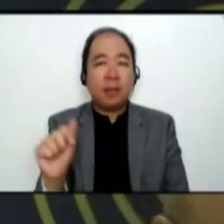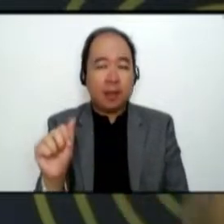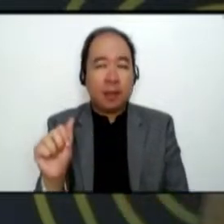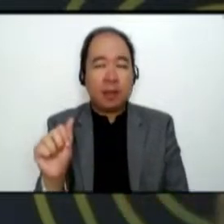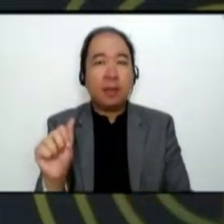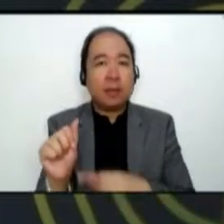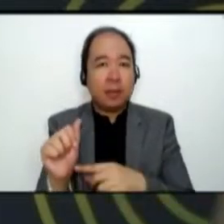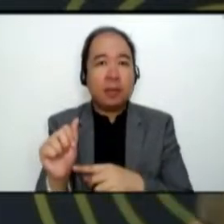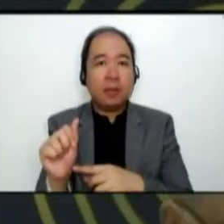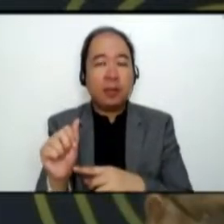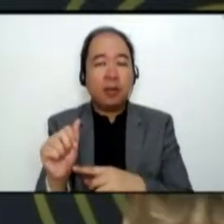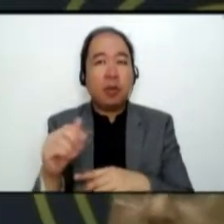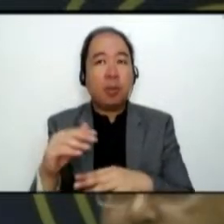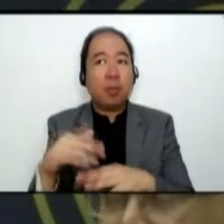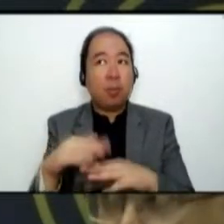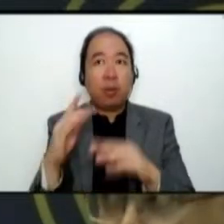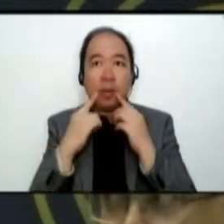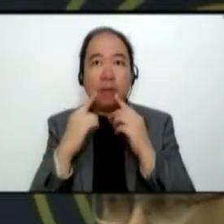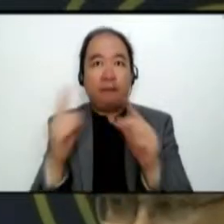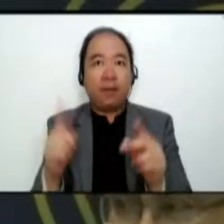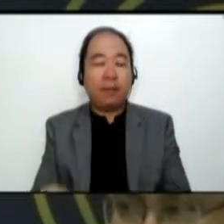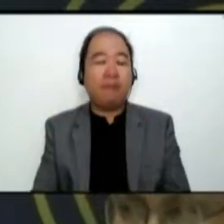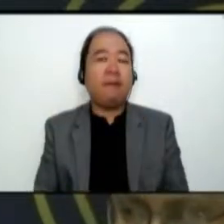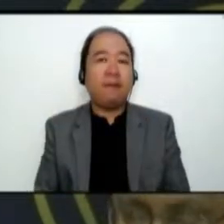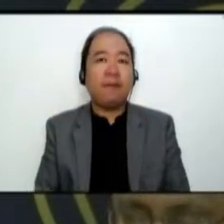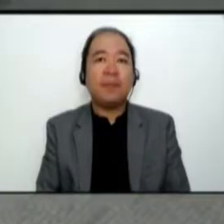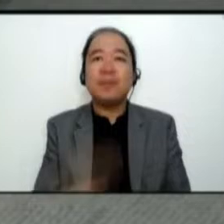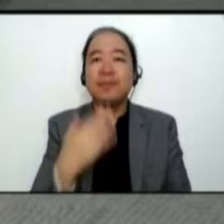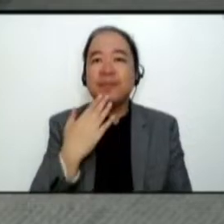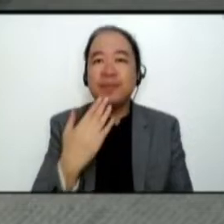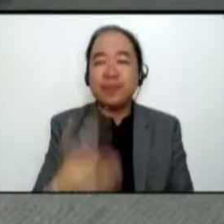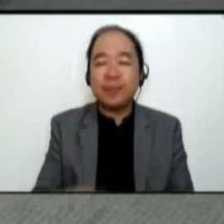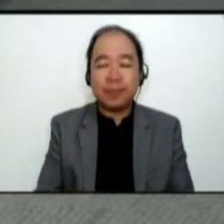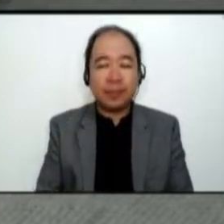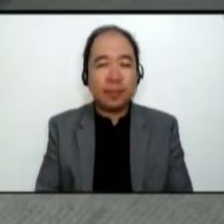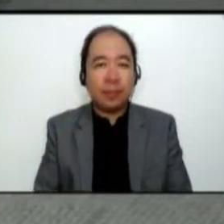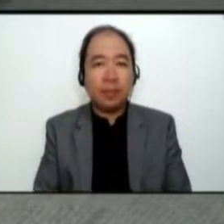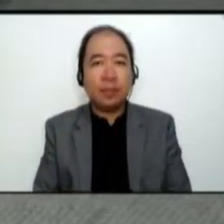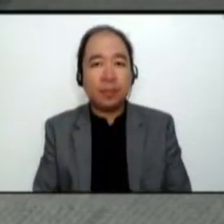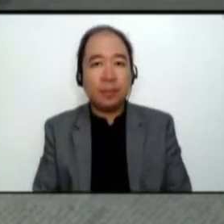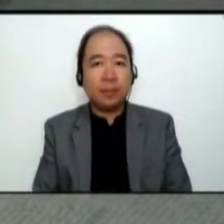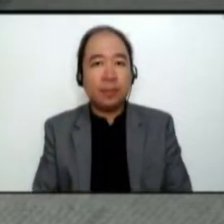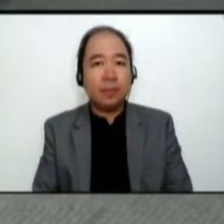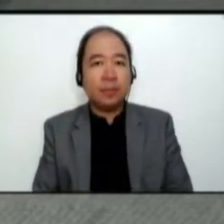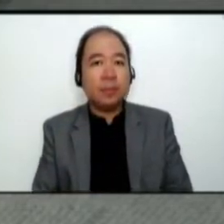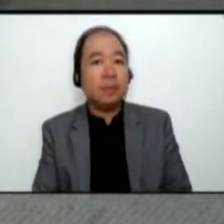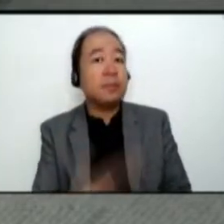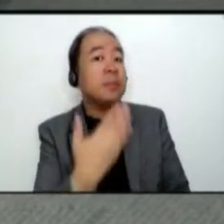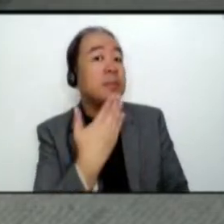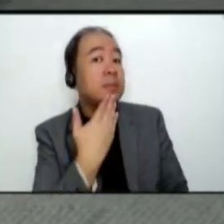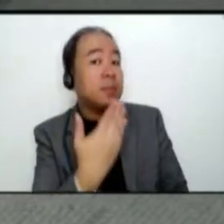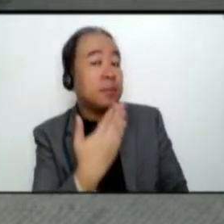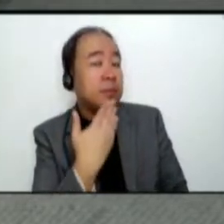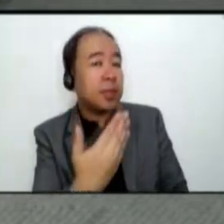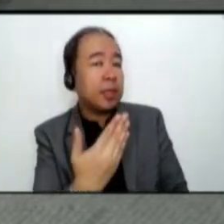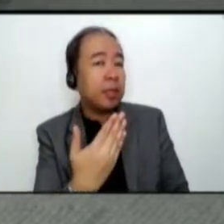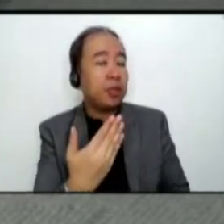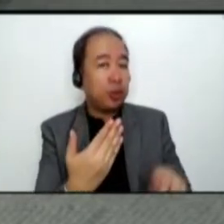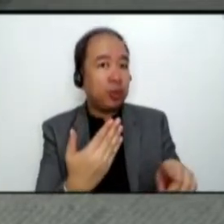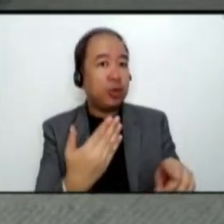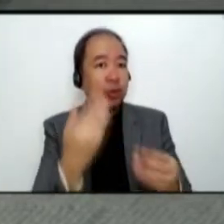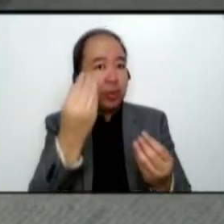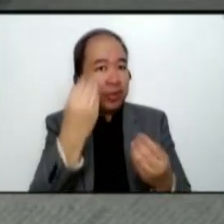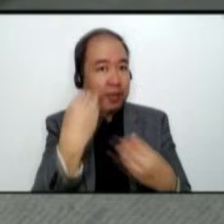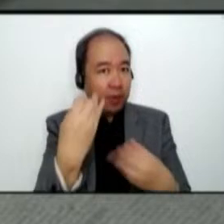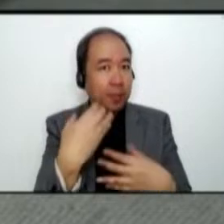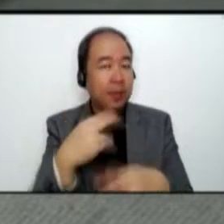most effective ways. Thank you. Thank you very much for sharing those reflections on national transfer accounts and the importance